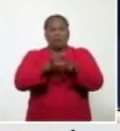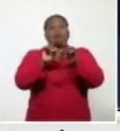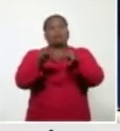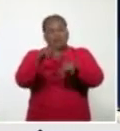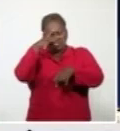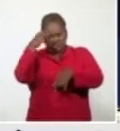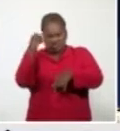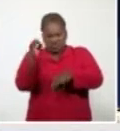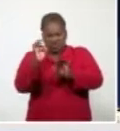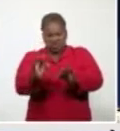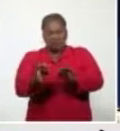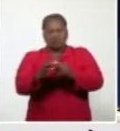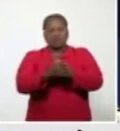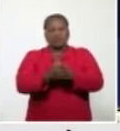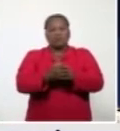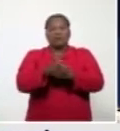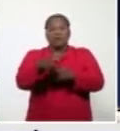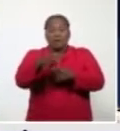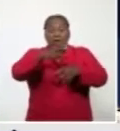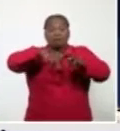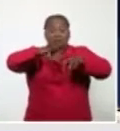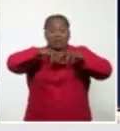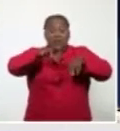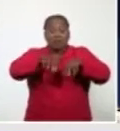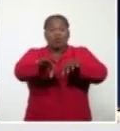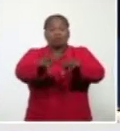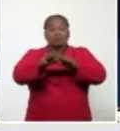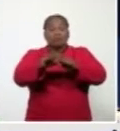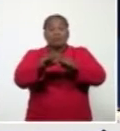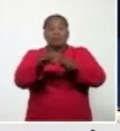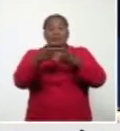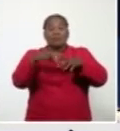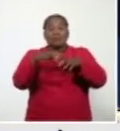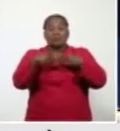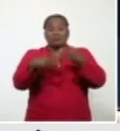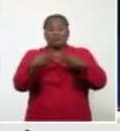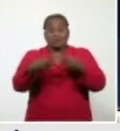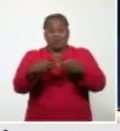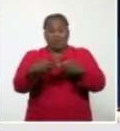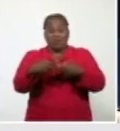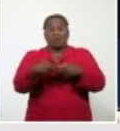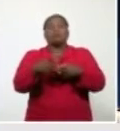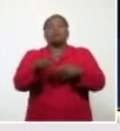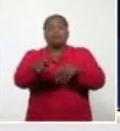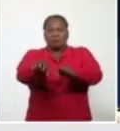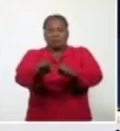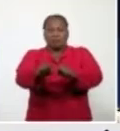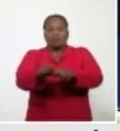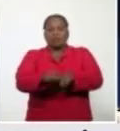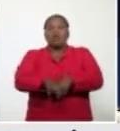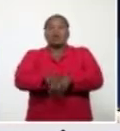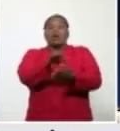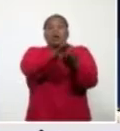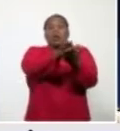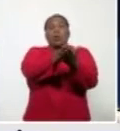sex. In this case, 51.1% for 971 people.